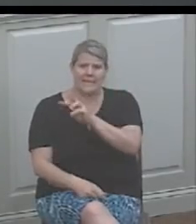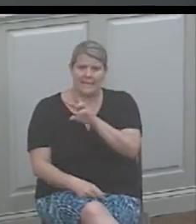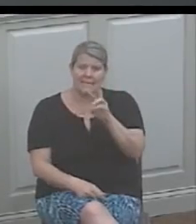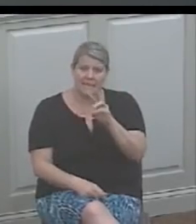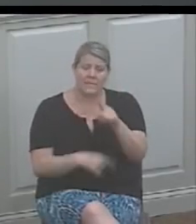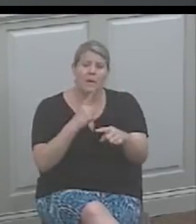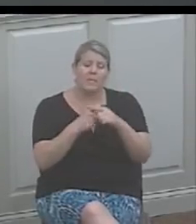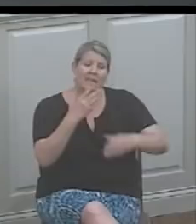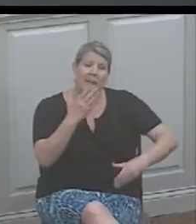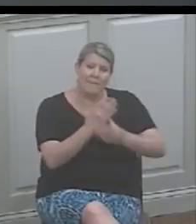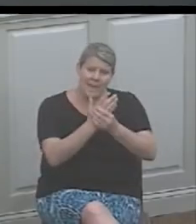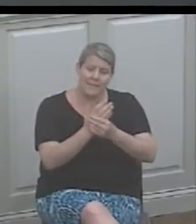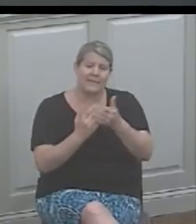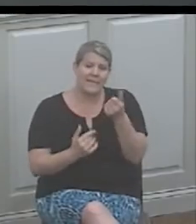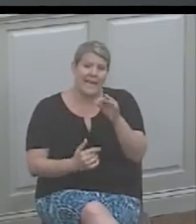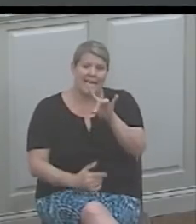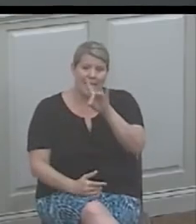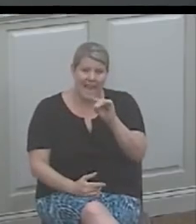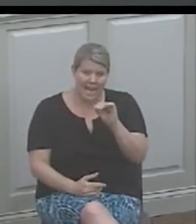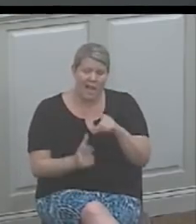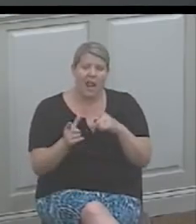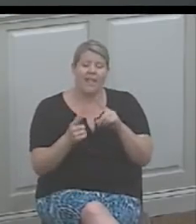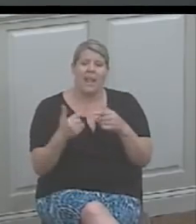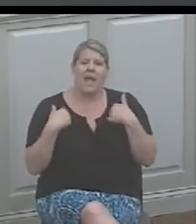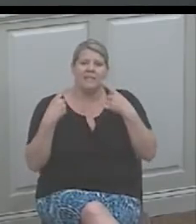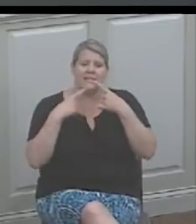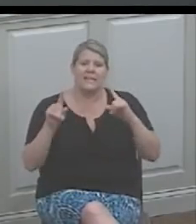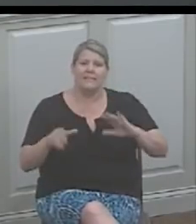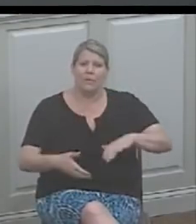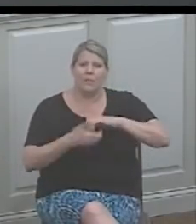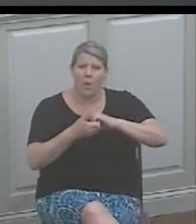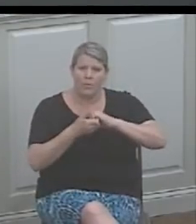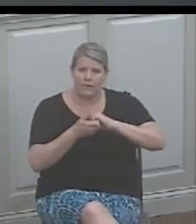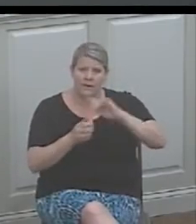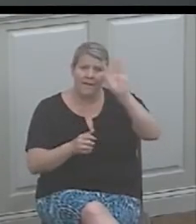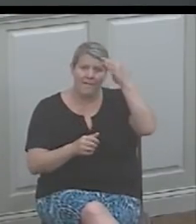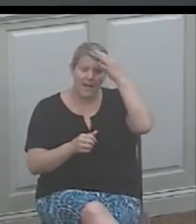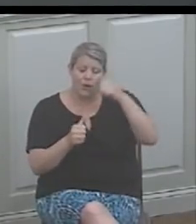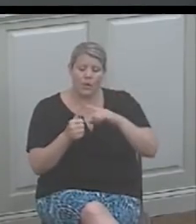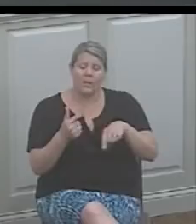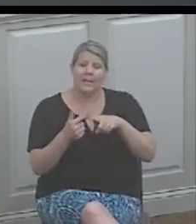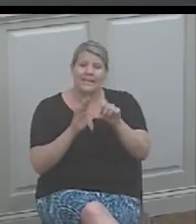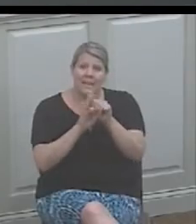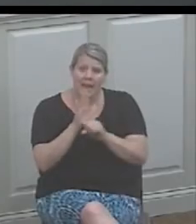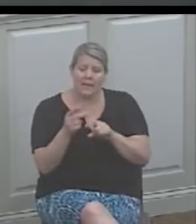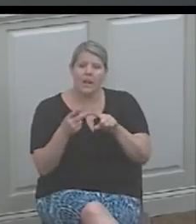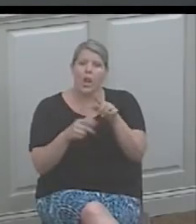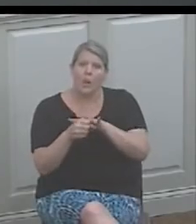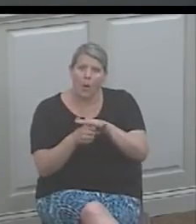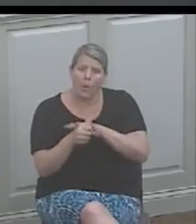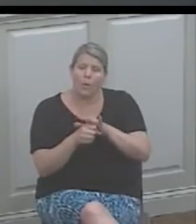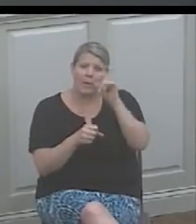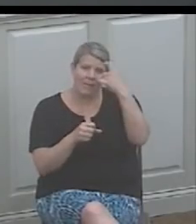the Act in 1980 enable successful partnerships between federal, state, and local governments, and whereas the